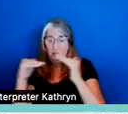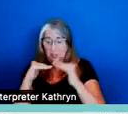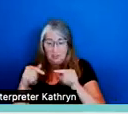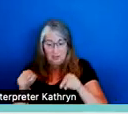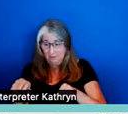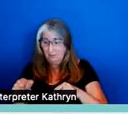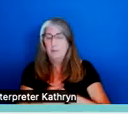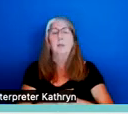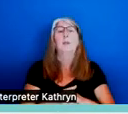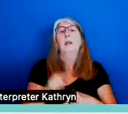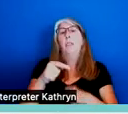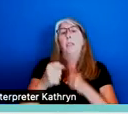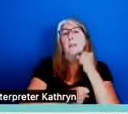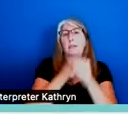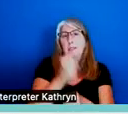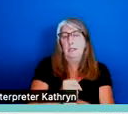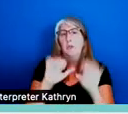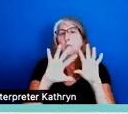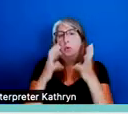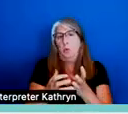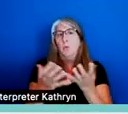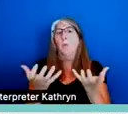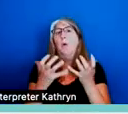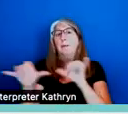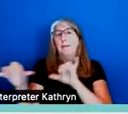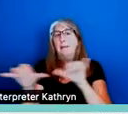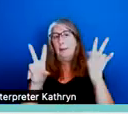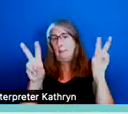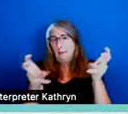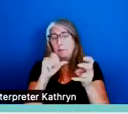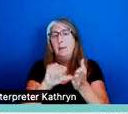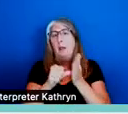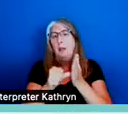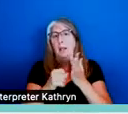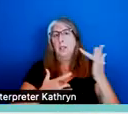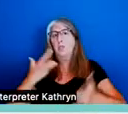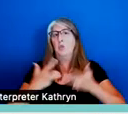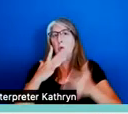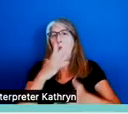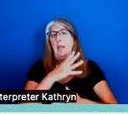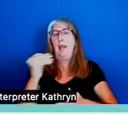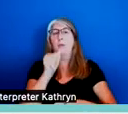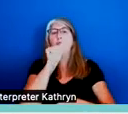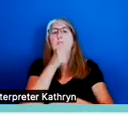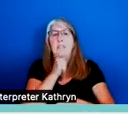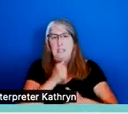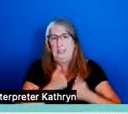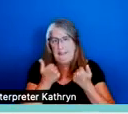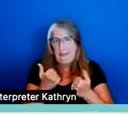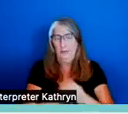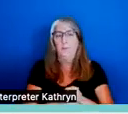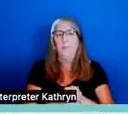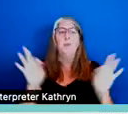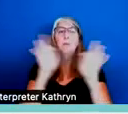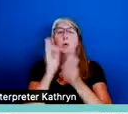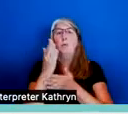group asked us to use the same theme, but also highlight joy and resilience, the very important parts